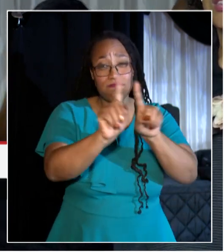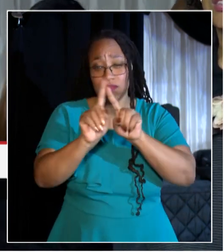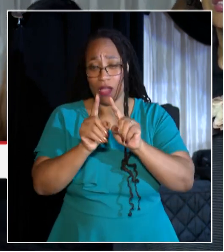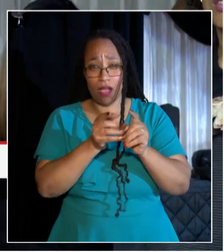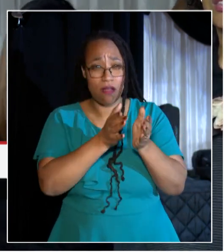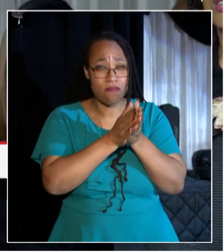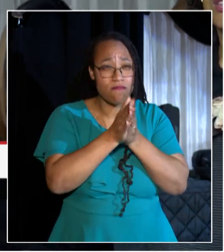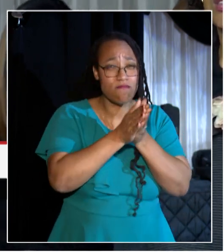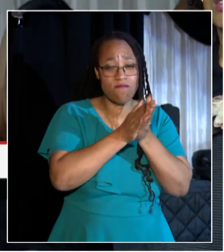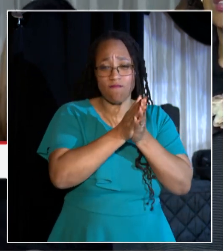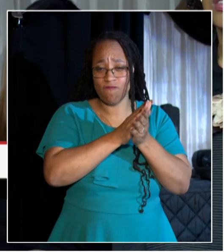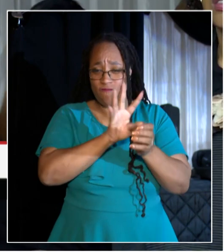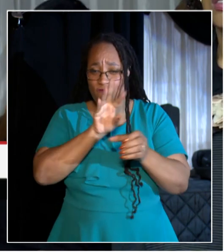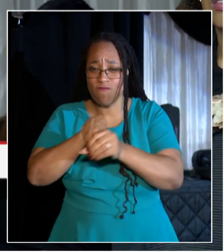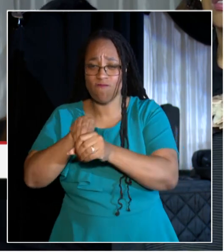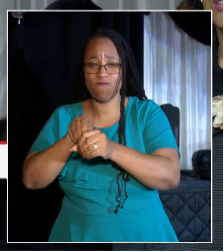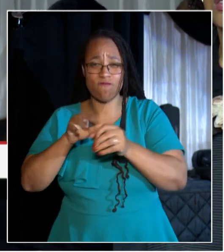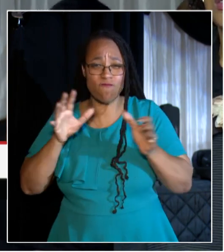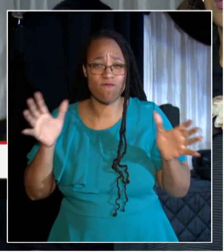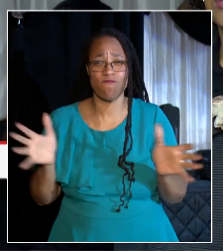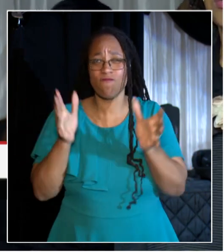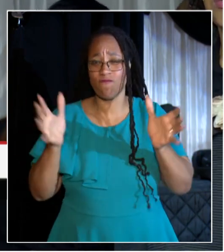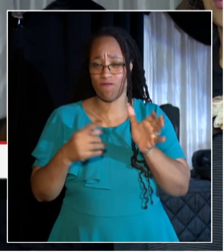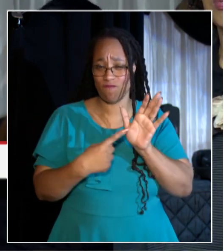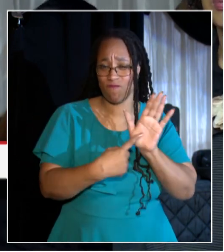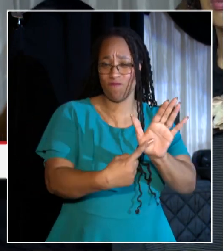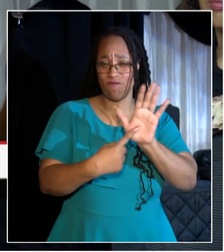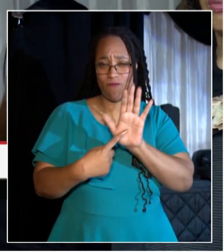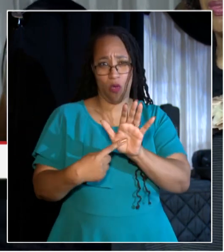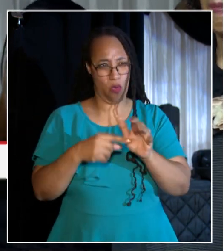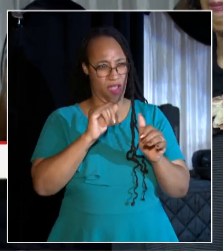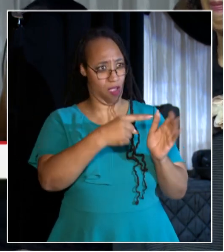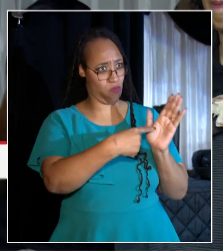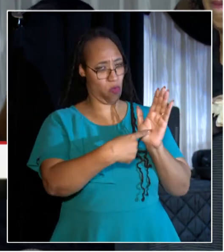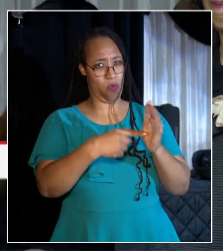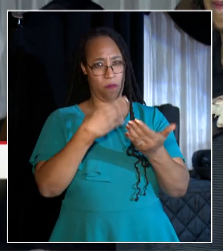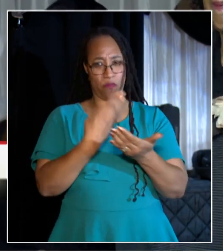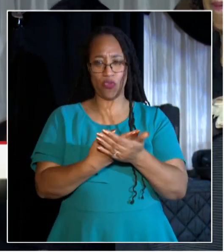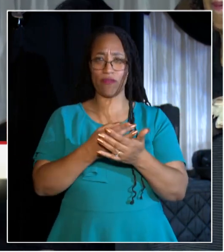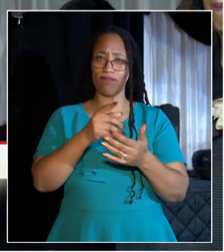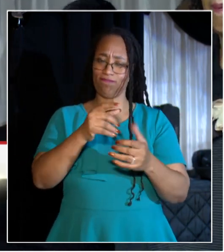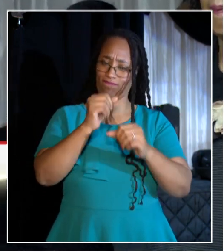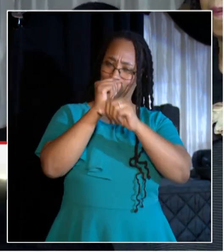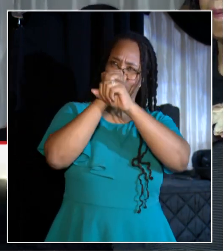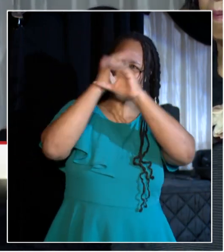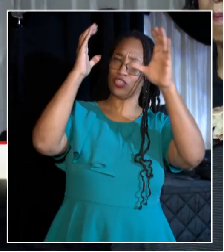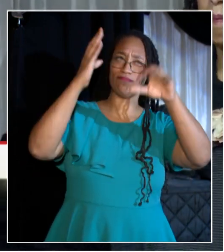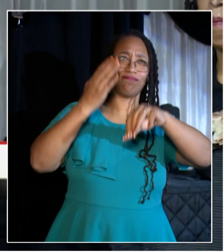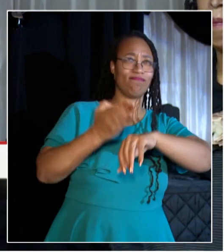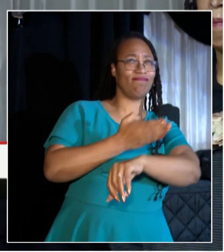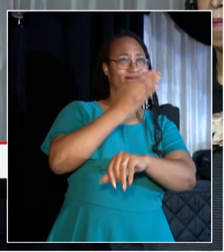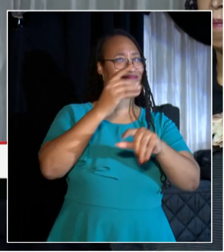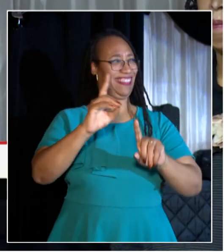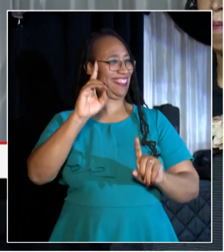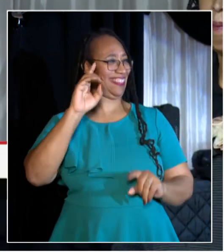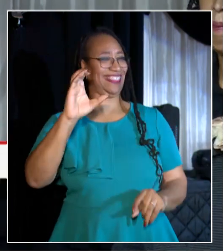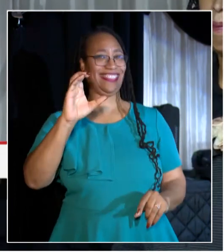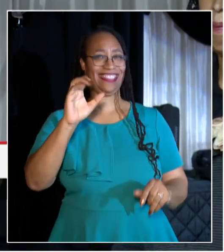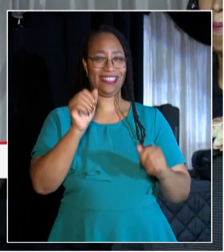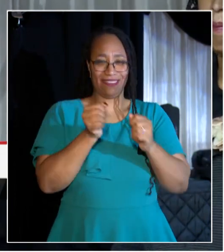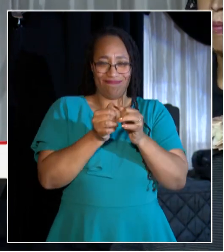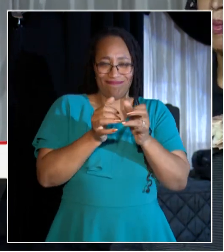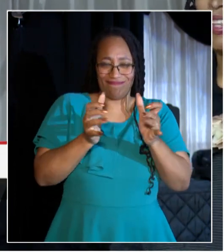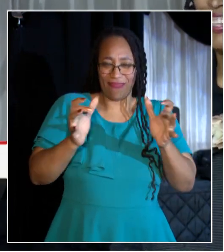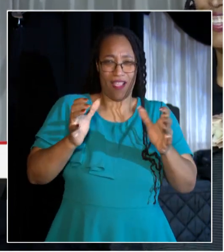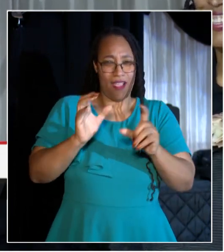about her dedication and her vision. It is with immense honor and pleasure that I introduce our